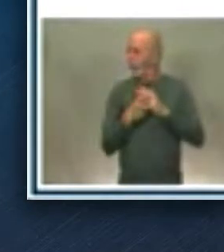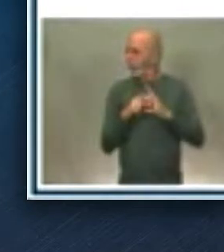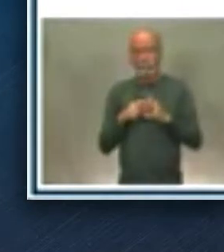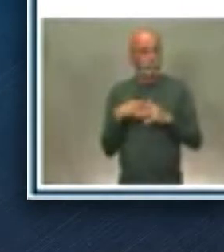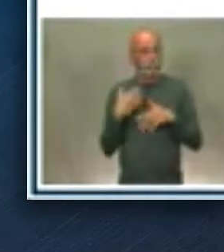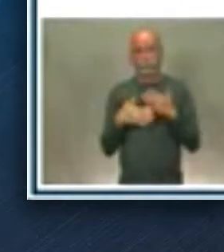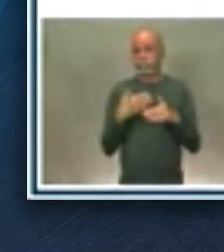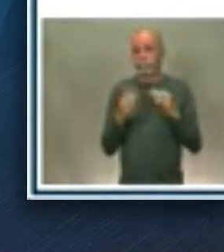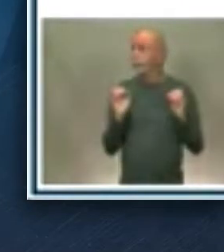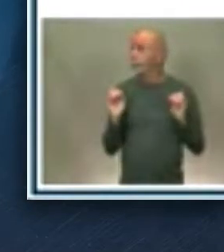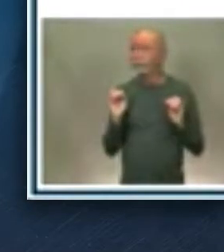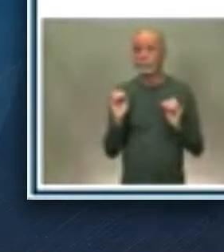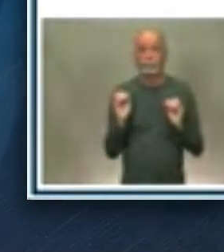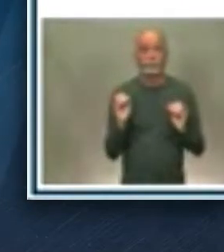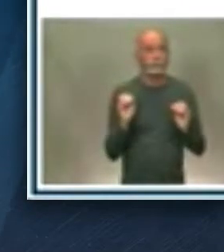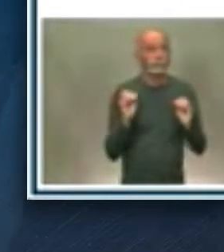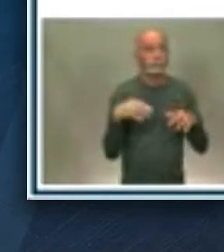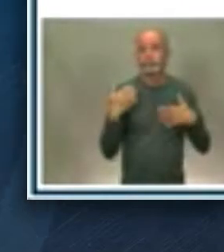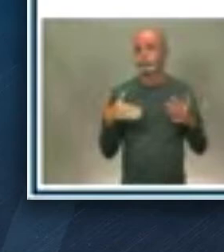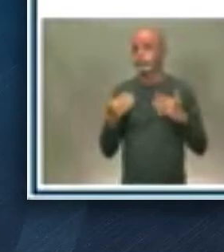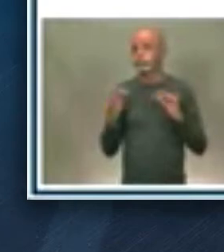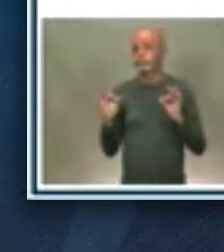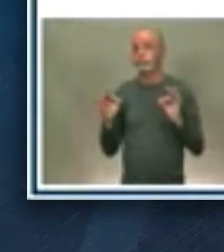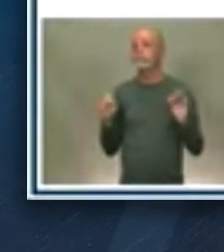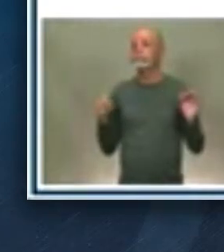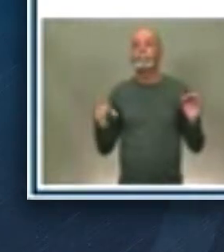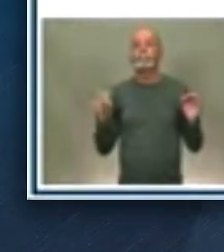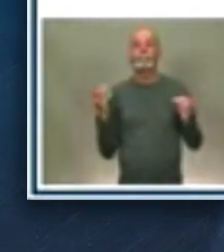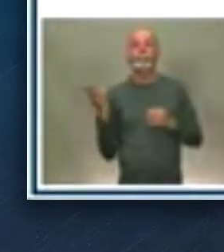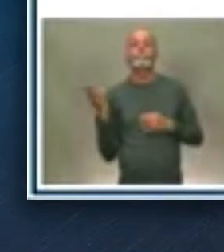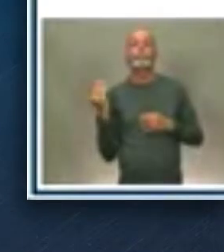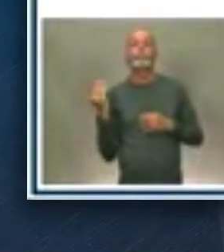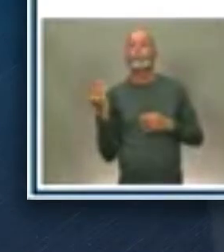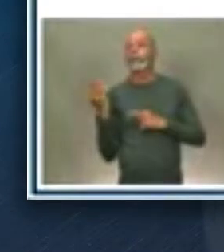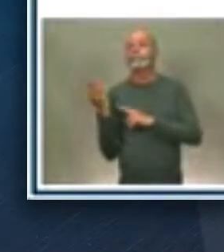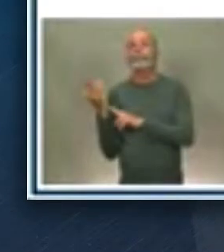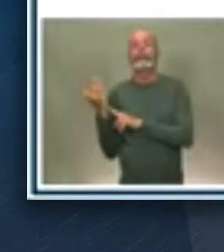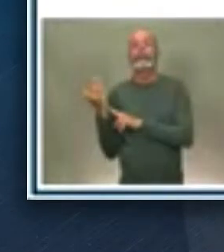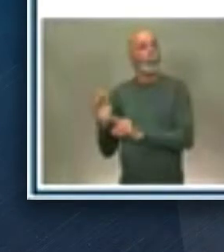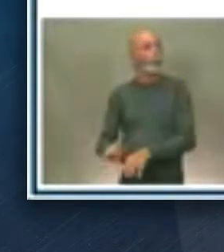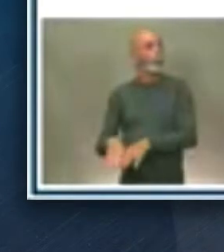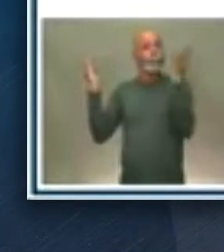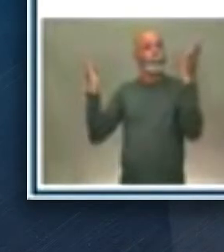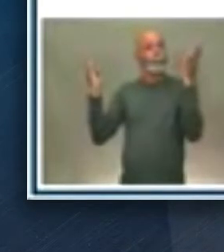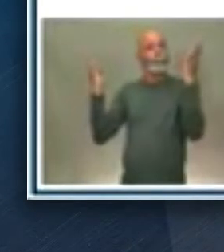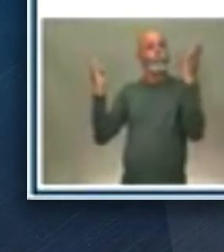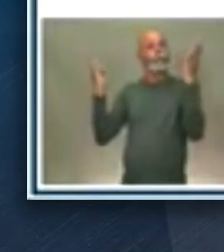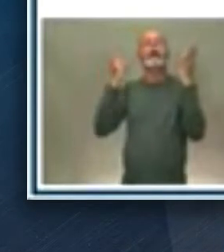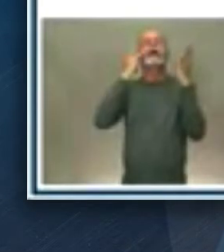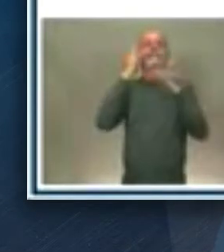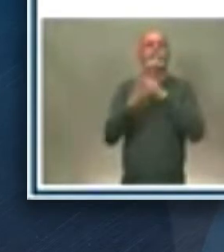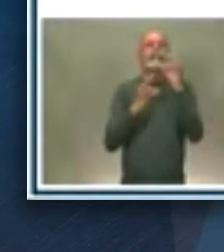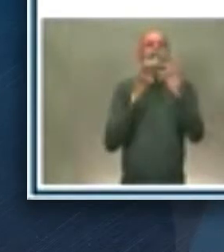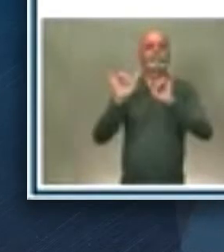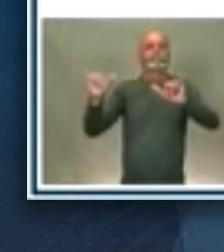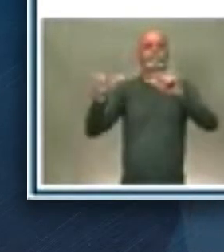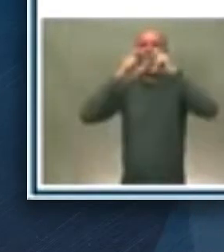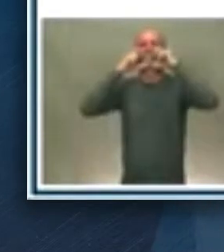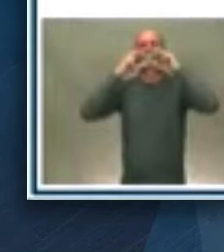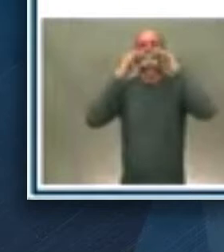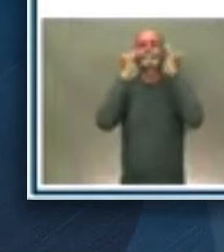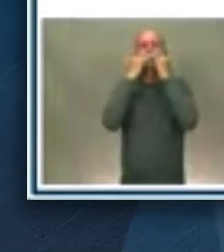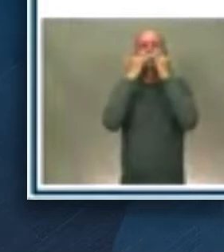If things go well, we'll look at the 15th for phase five. We've already talked about that. Certainly, that it would make sense to keep the masks on until the end of that week and make a